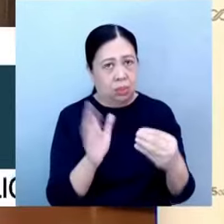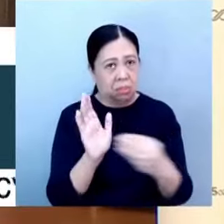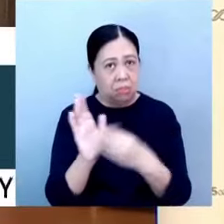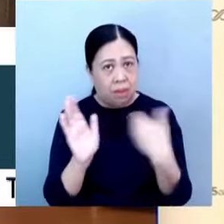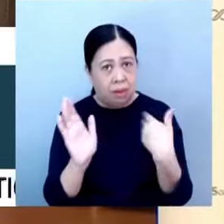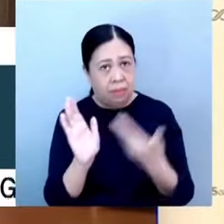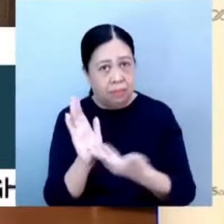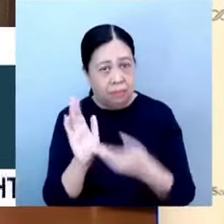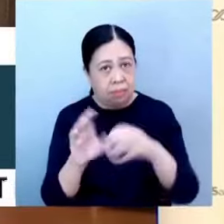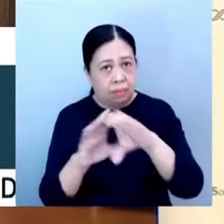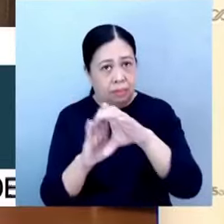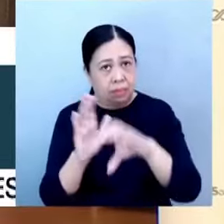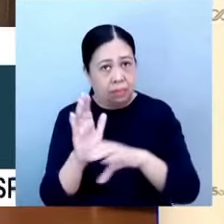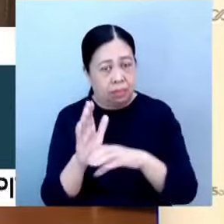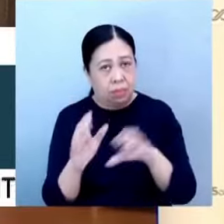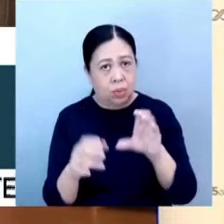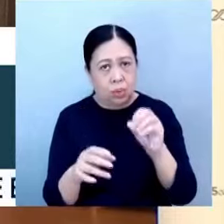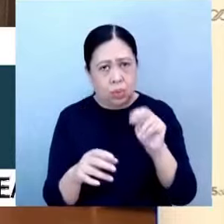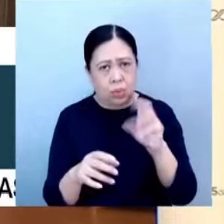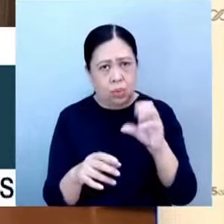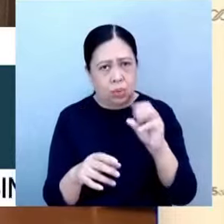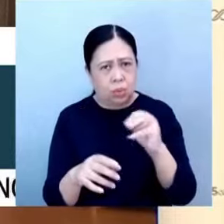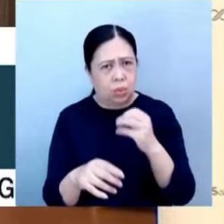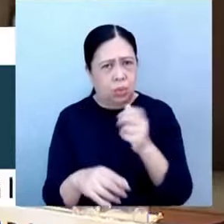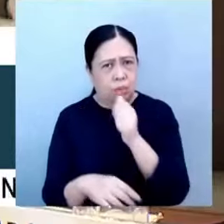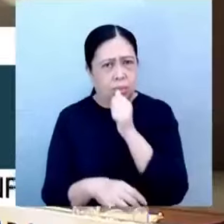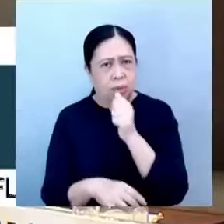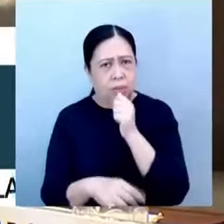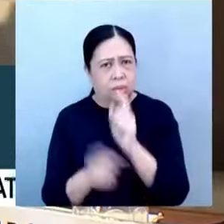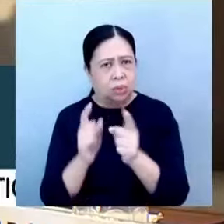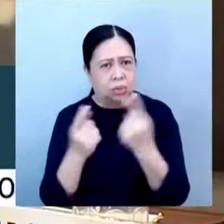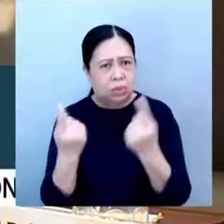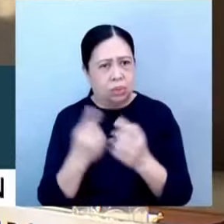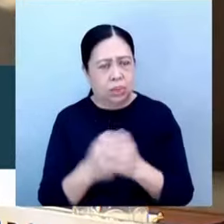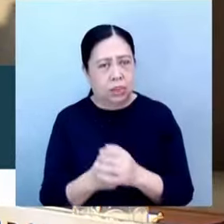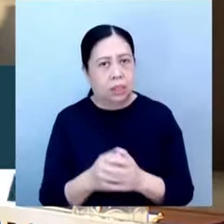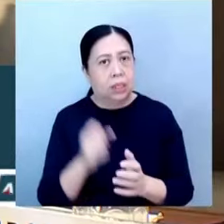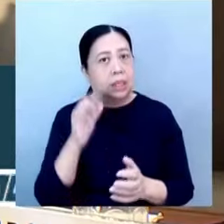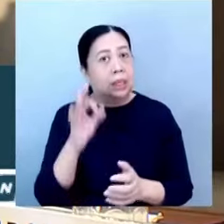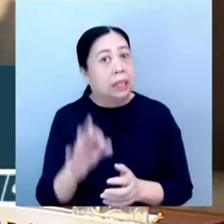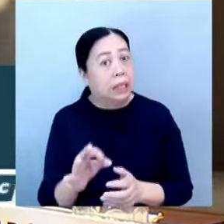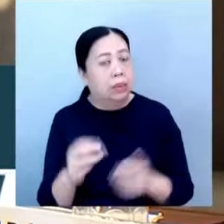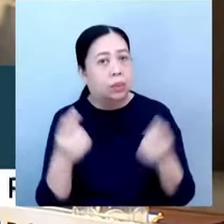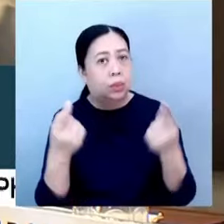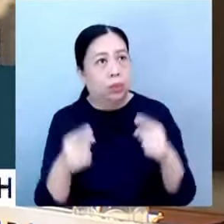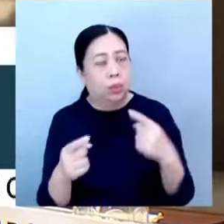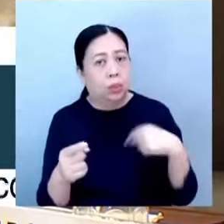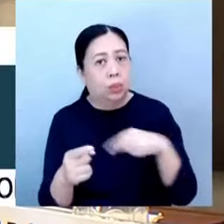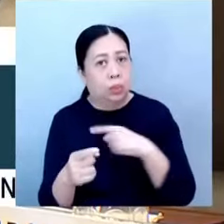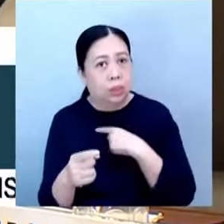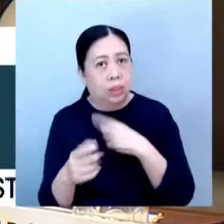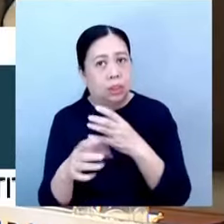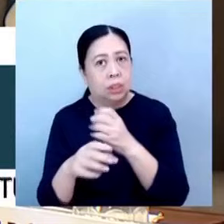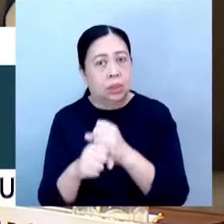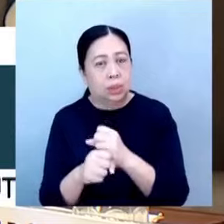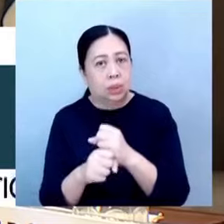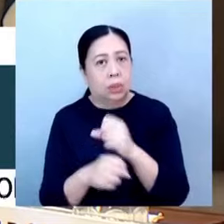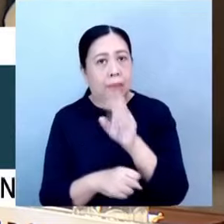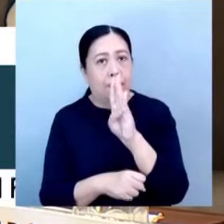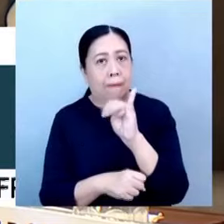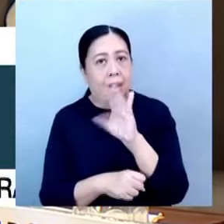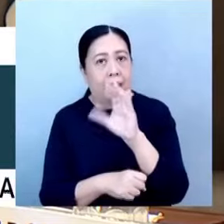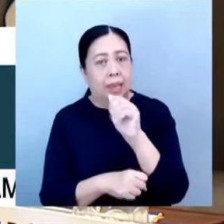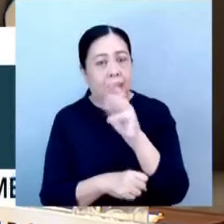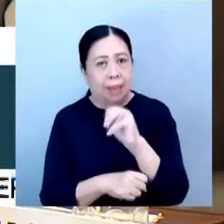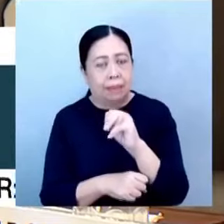ng Constitutional Commission o pribadong pag-uusap po ba yan? In the event that we adopt a bicameral